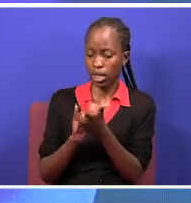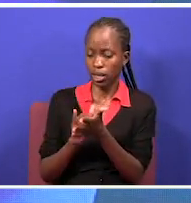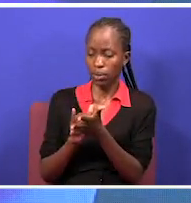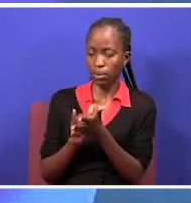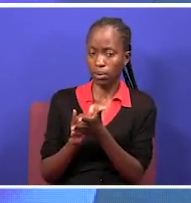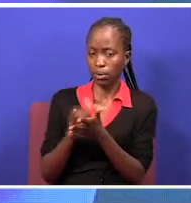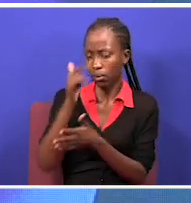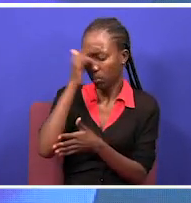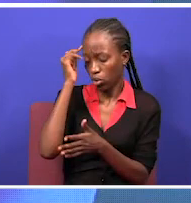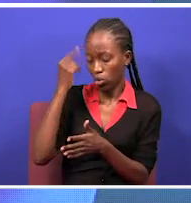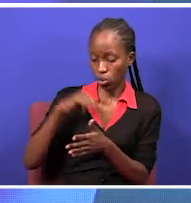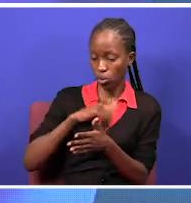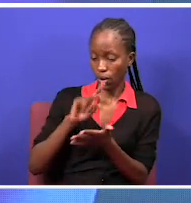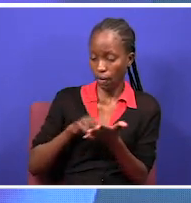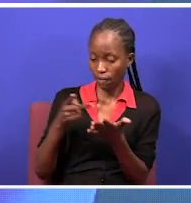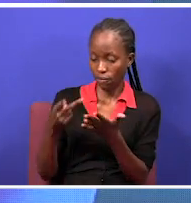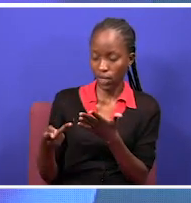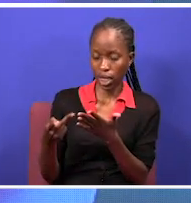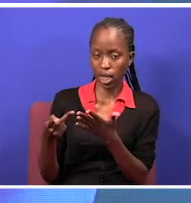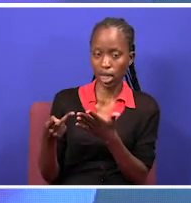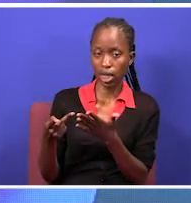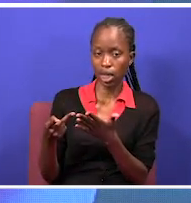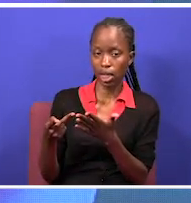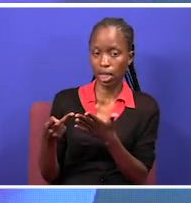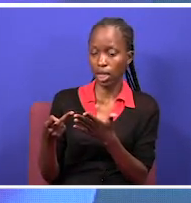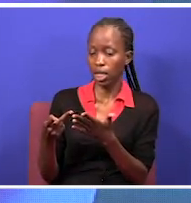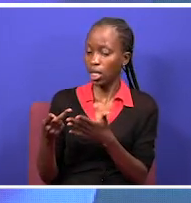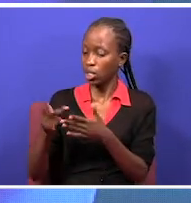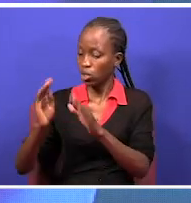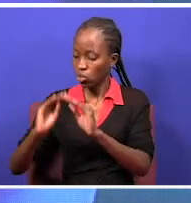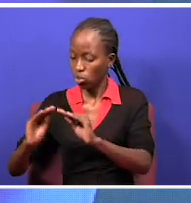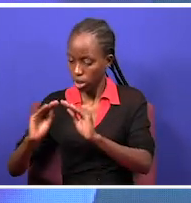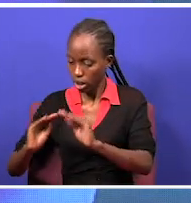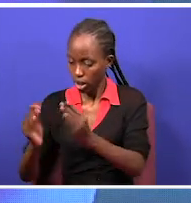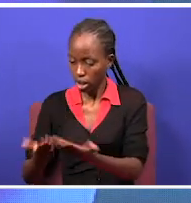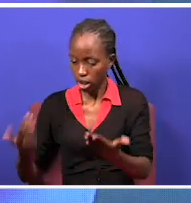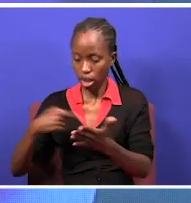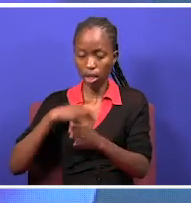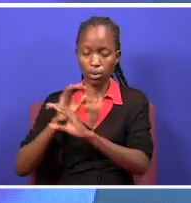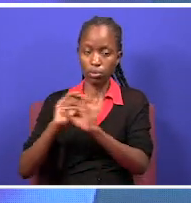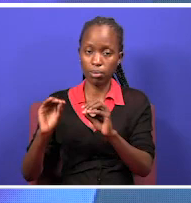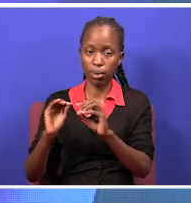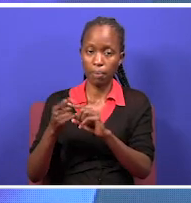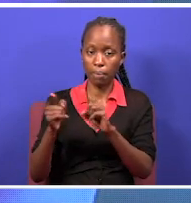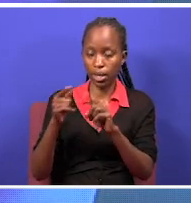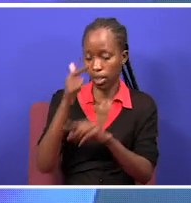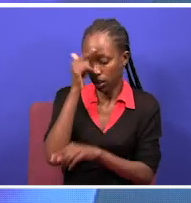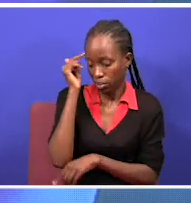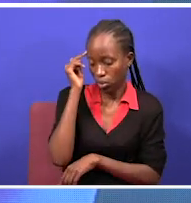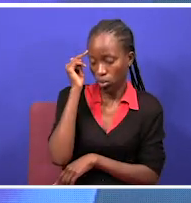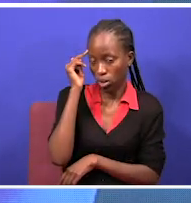we failed to put the counsel of God before them, but it will